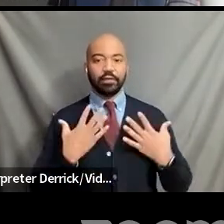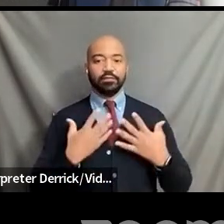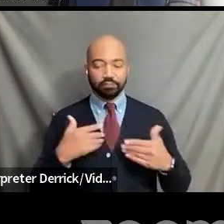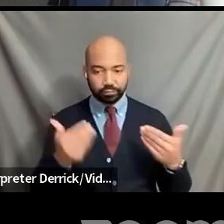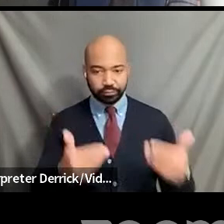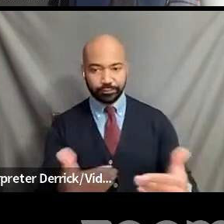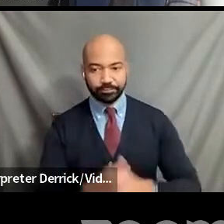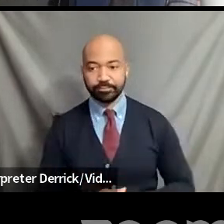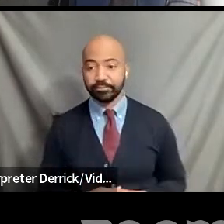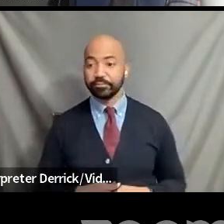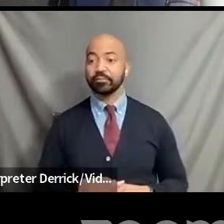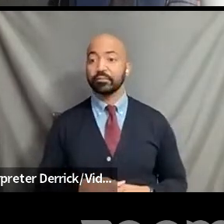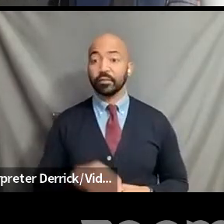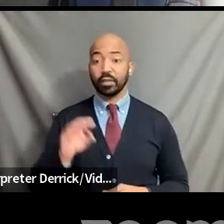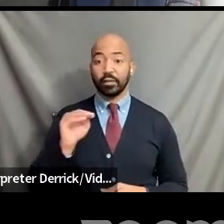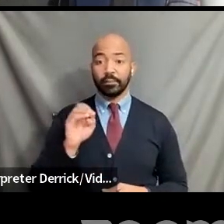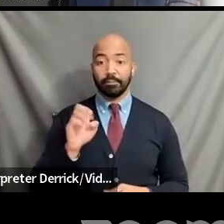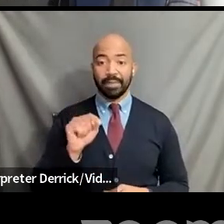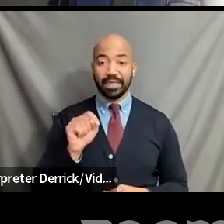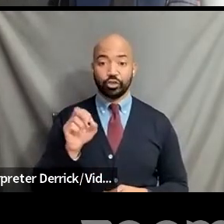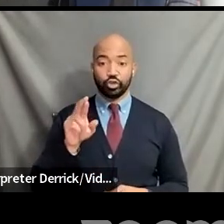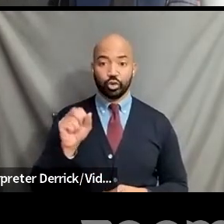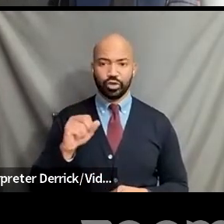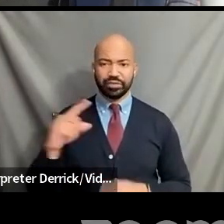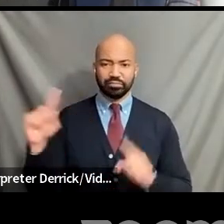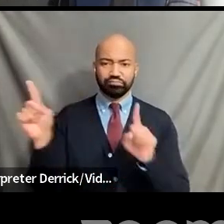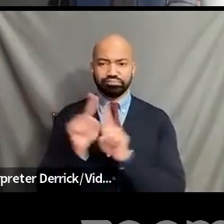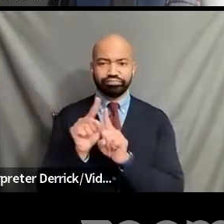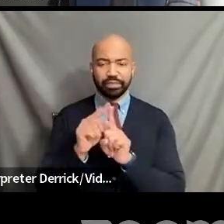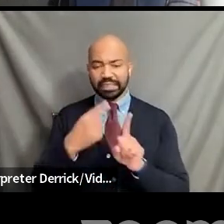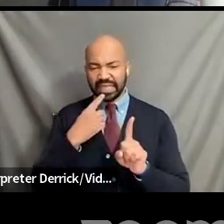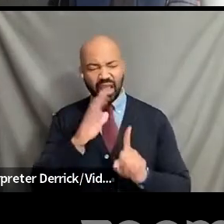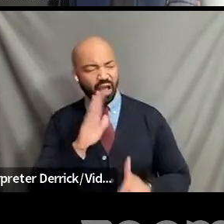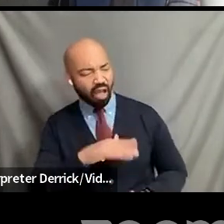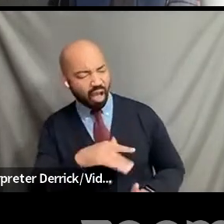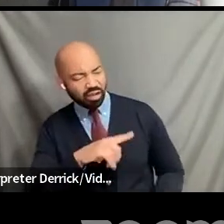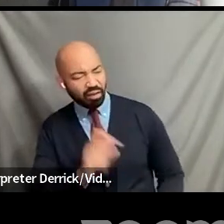what exactly do you want to do and why?